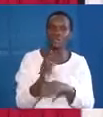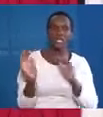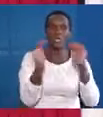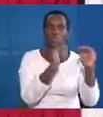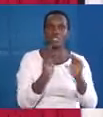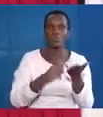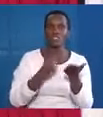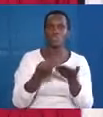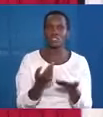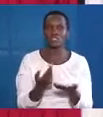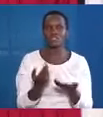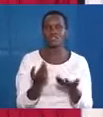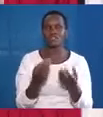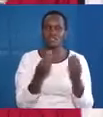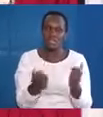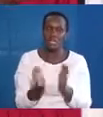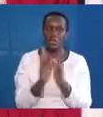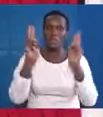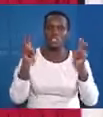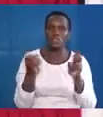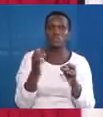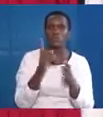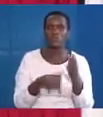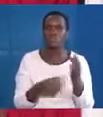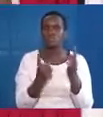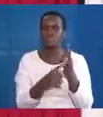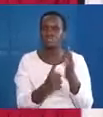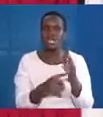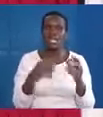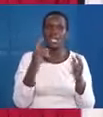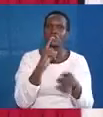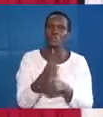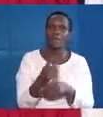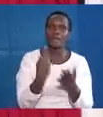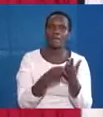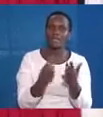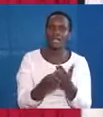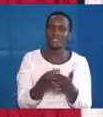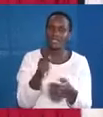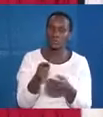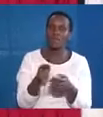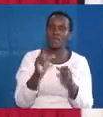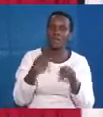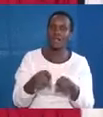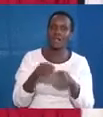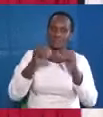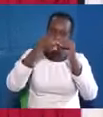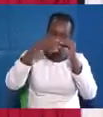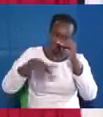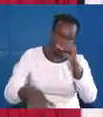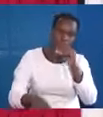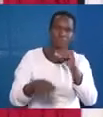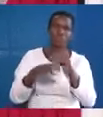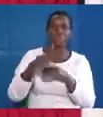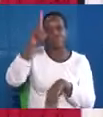resources. Dealing with the issues of ensuring that money reaches the lowest level possible. Dealing